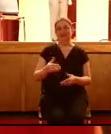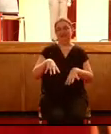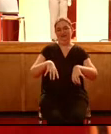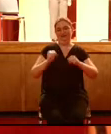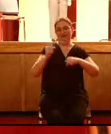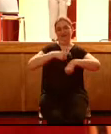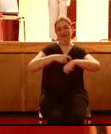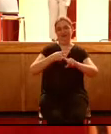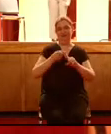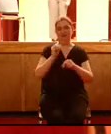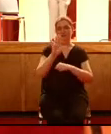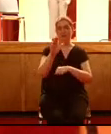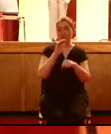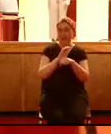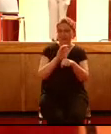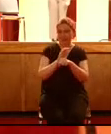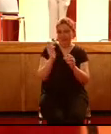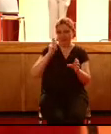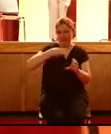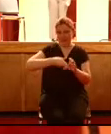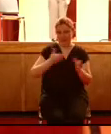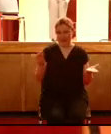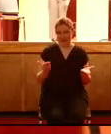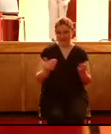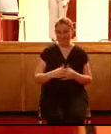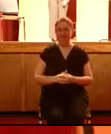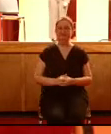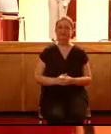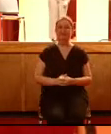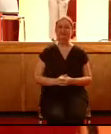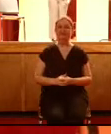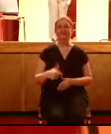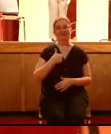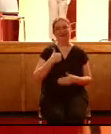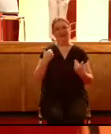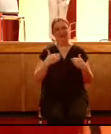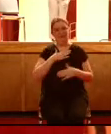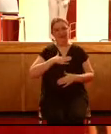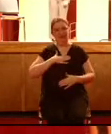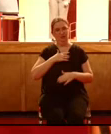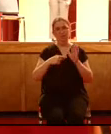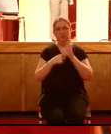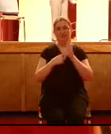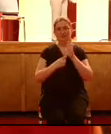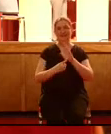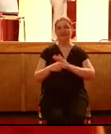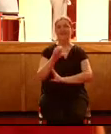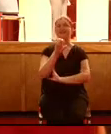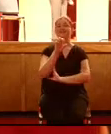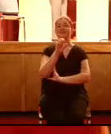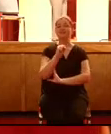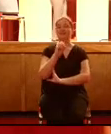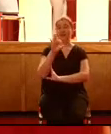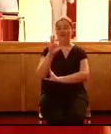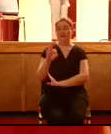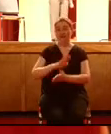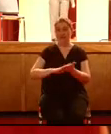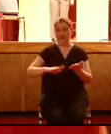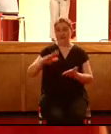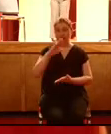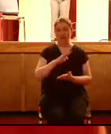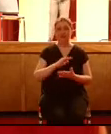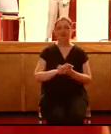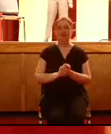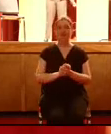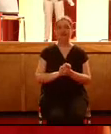join us. I have the distinct pleasure of representing Santa Fe College together with two of my colleagues,